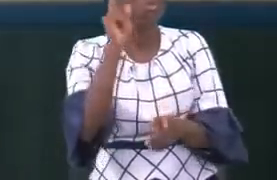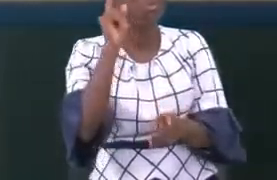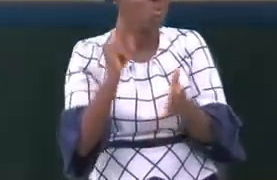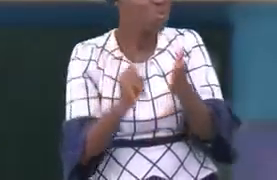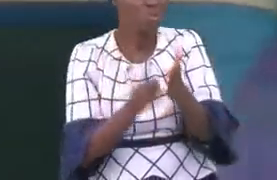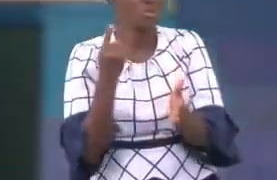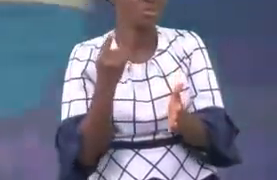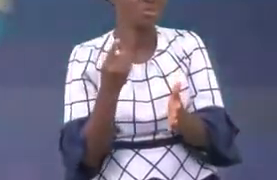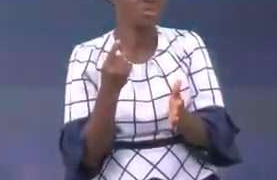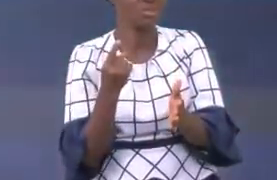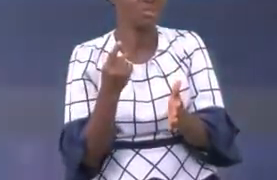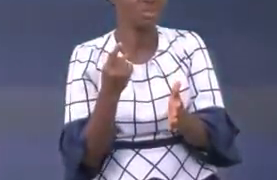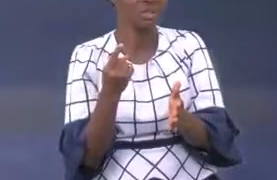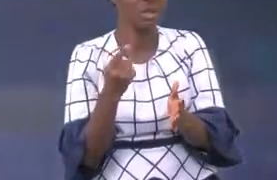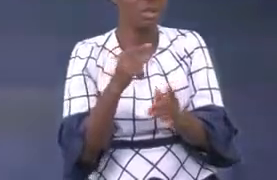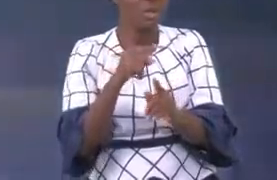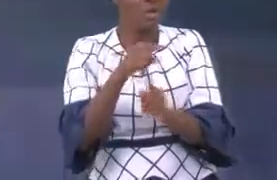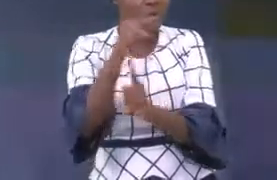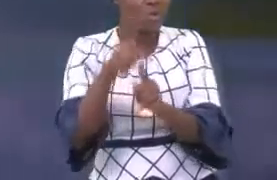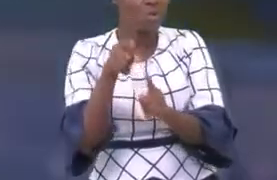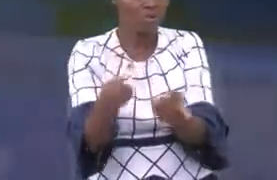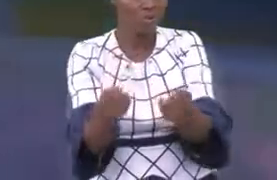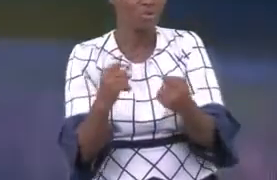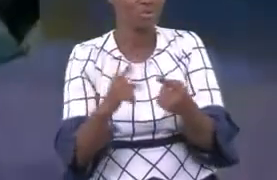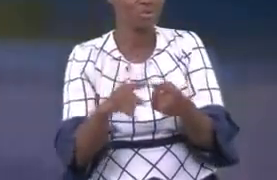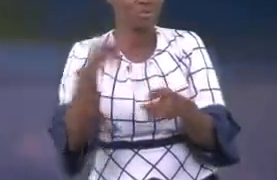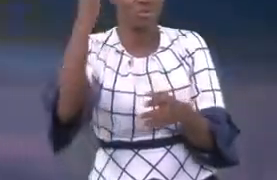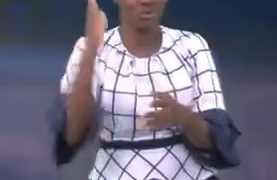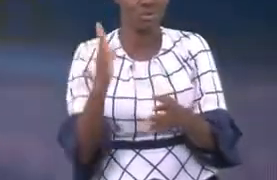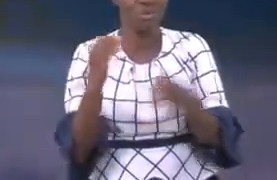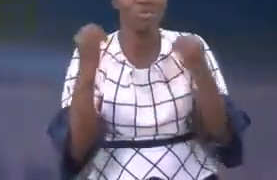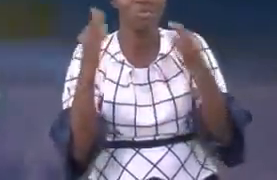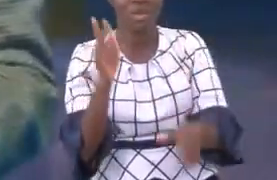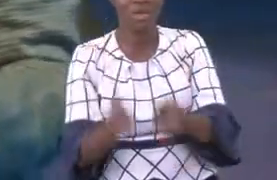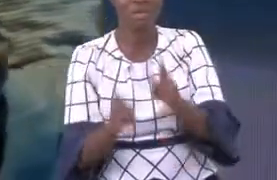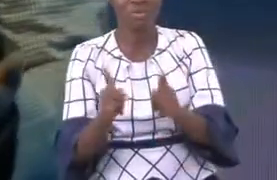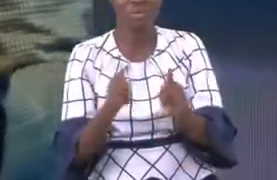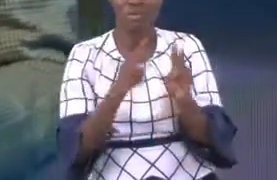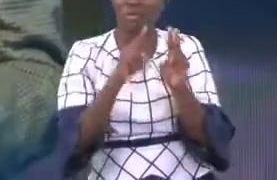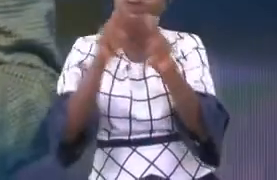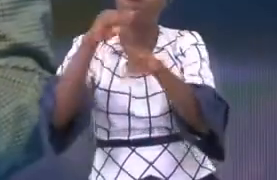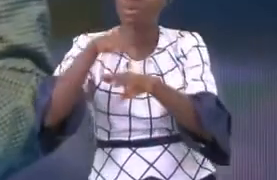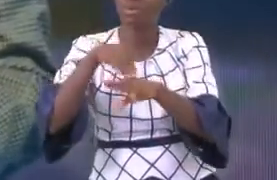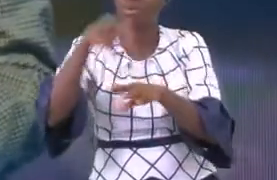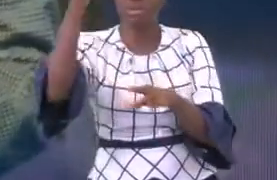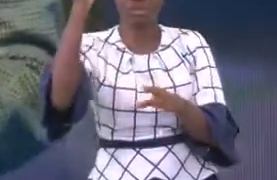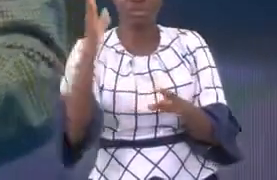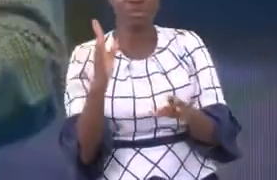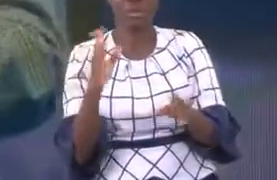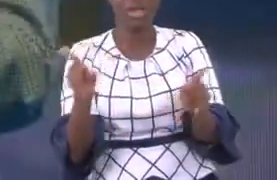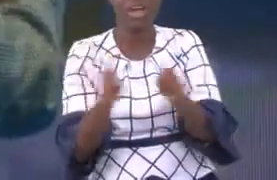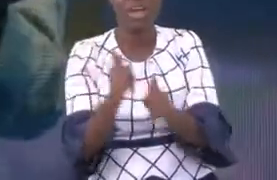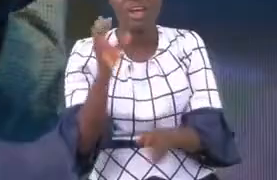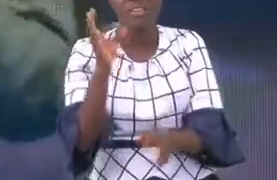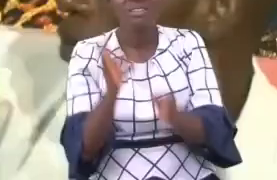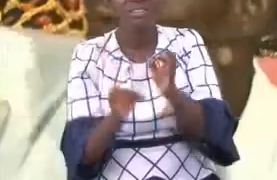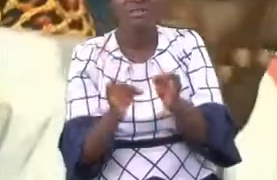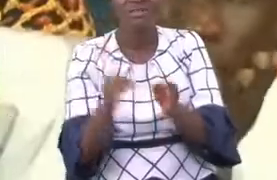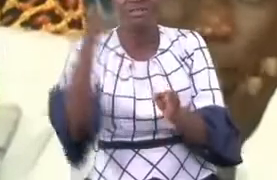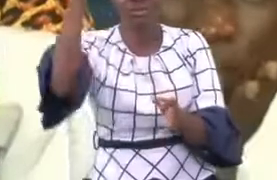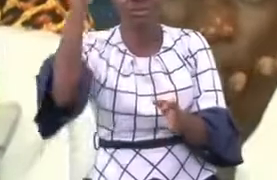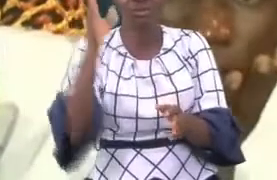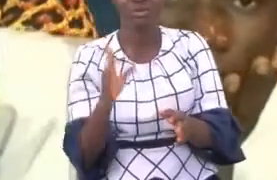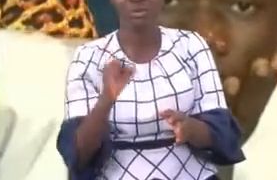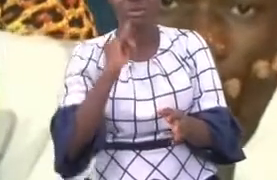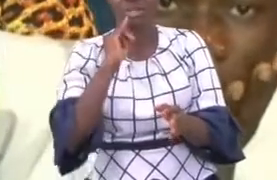people, they look at God as if God is one of these people that we meet, and at least